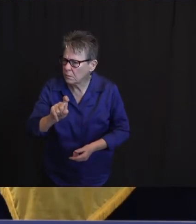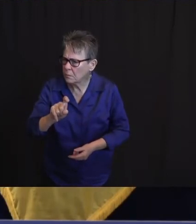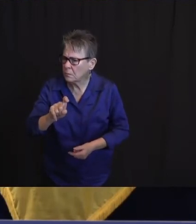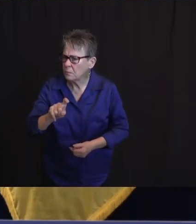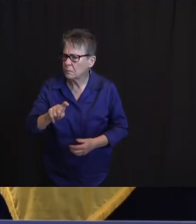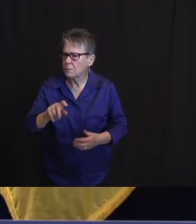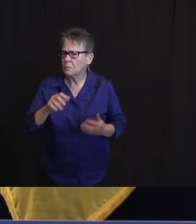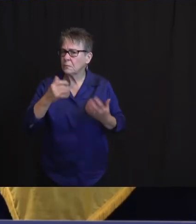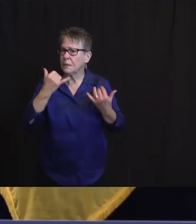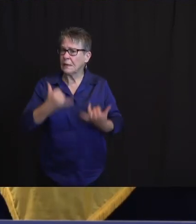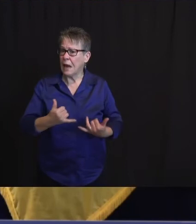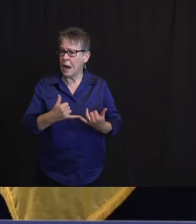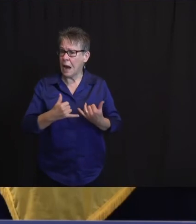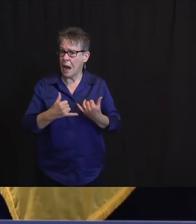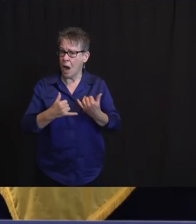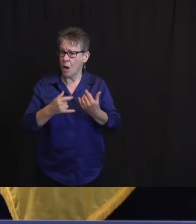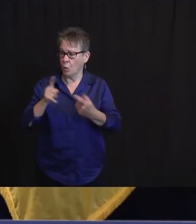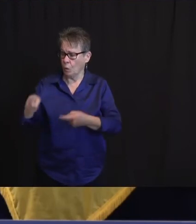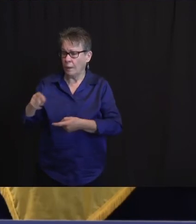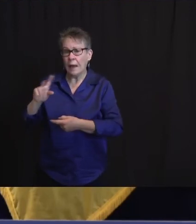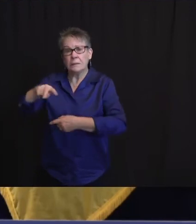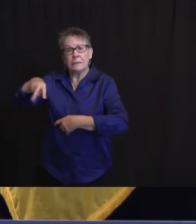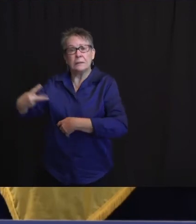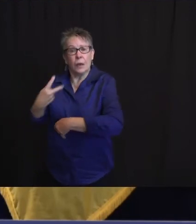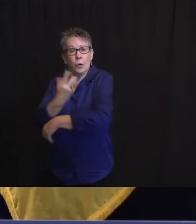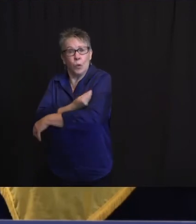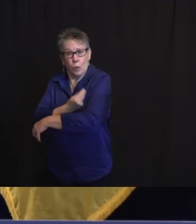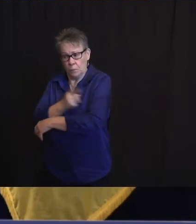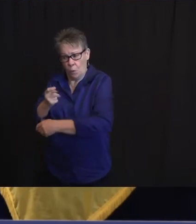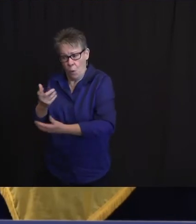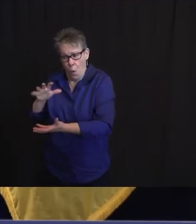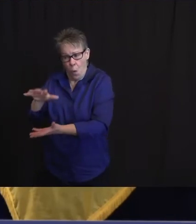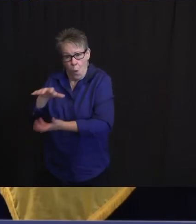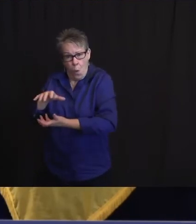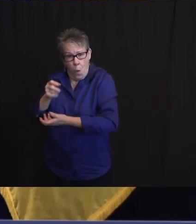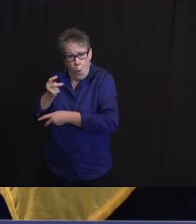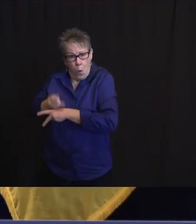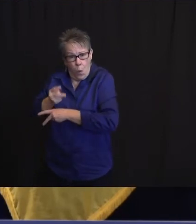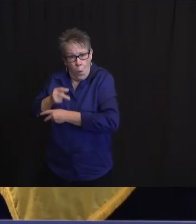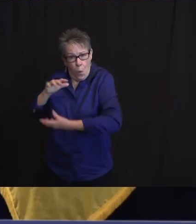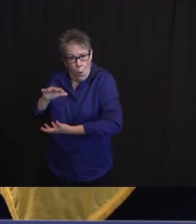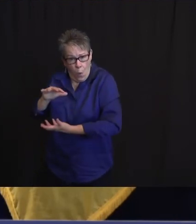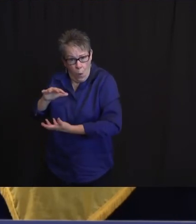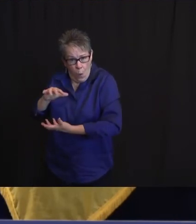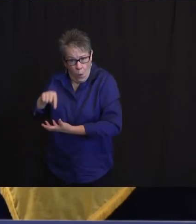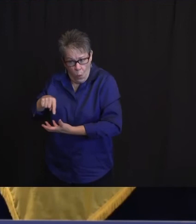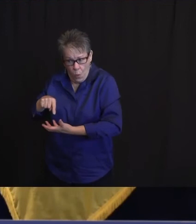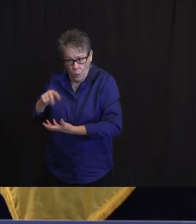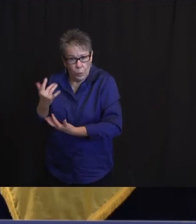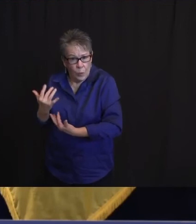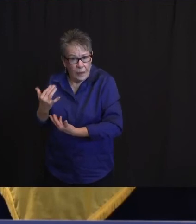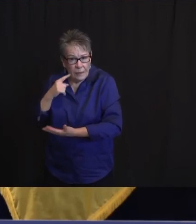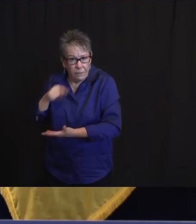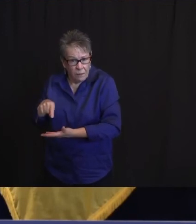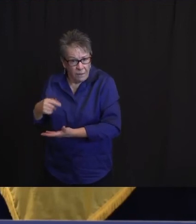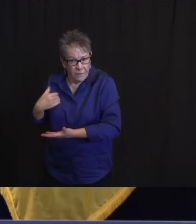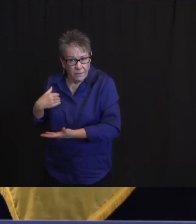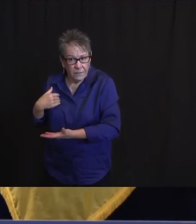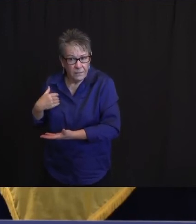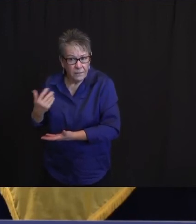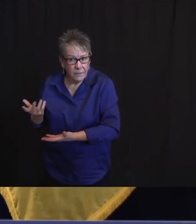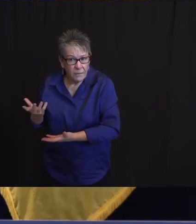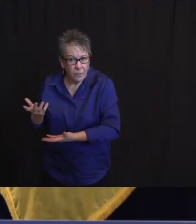When will appointments be available on the state's website? You keep reminding people that the virus doesn't take off holidays and weekends,